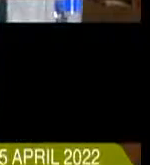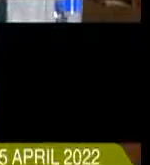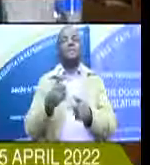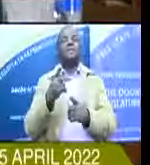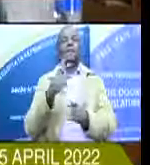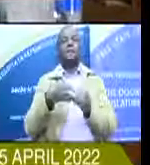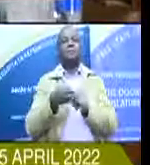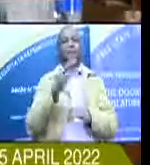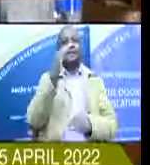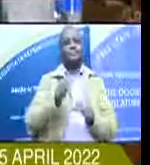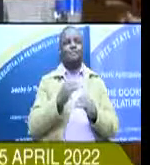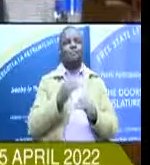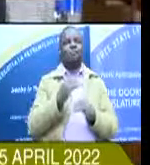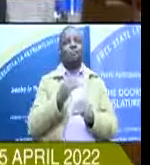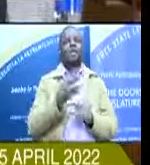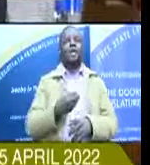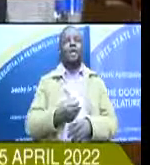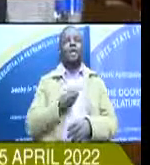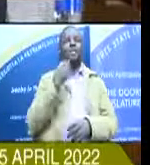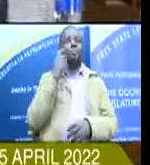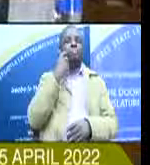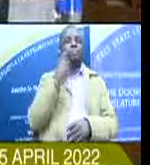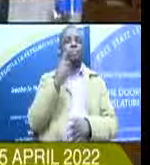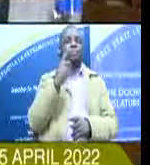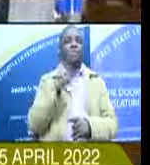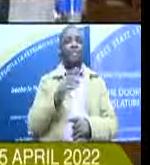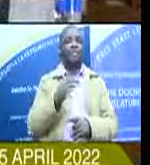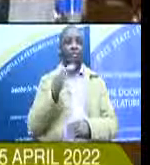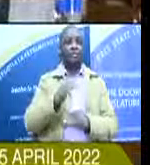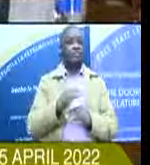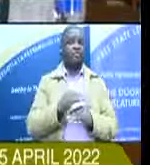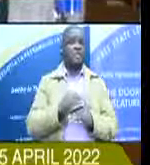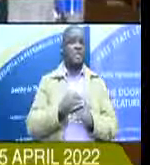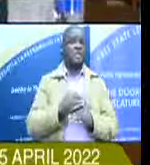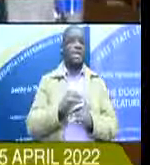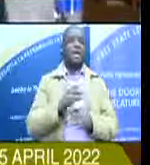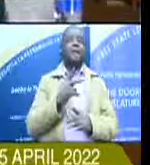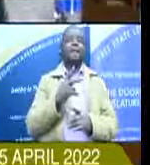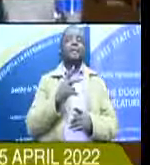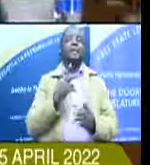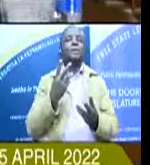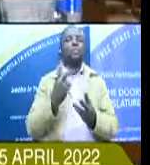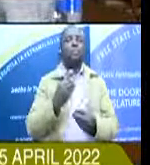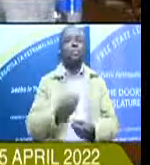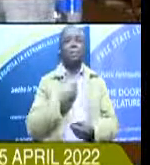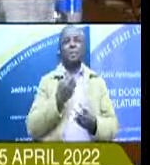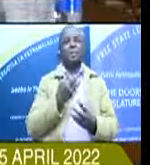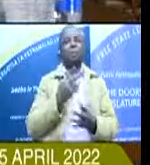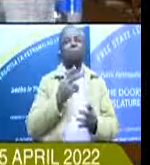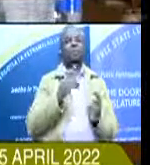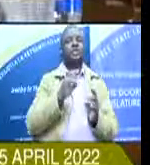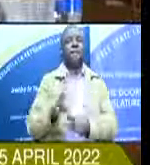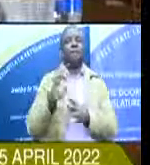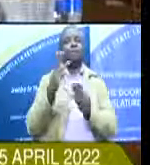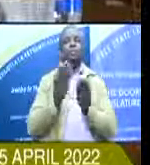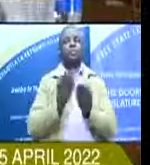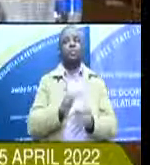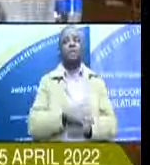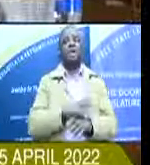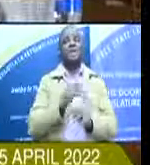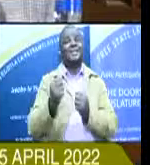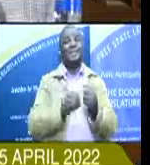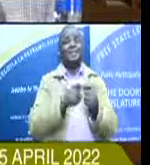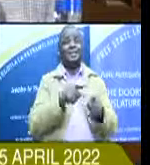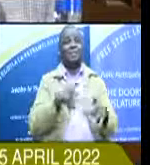teenage pregnancies and thereby contribute to reduction in school dropout rate. Strategies implemented